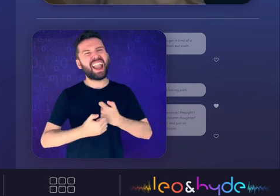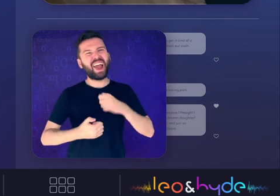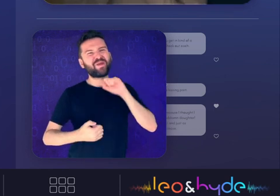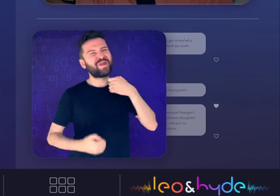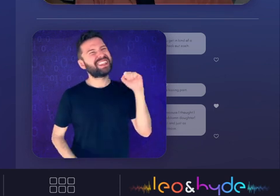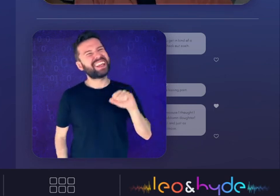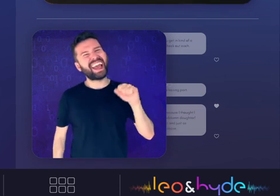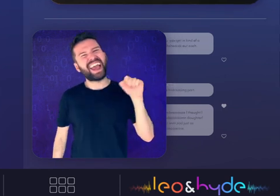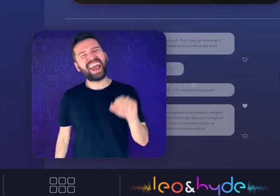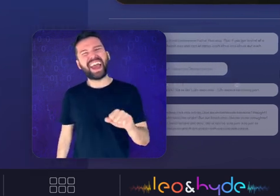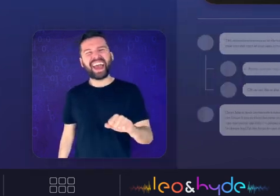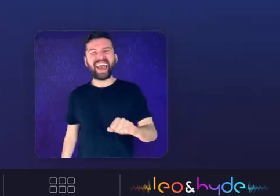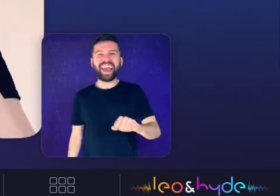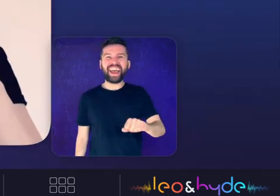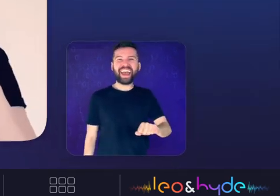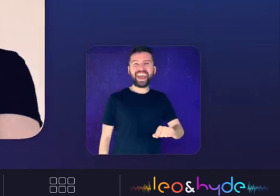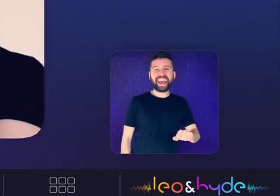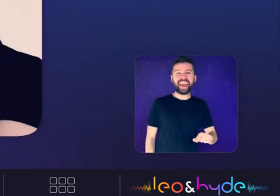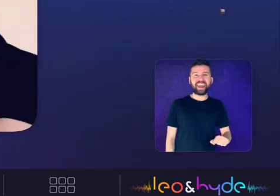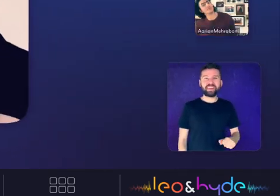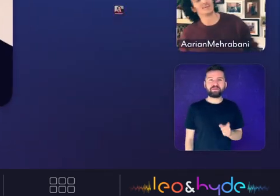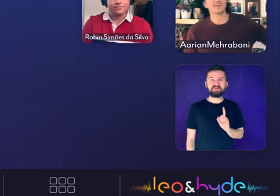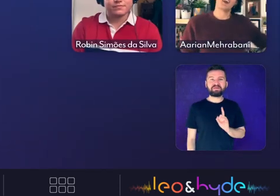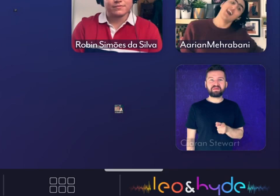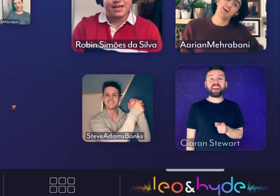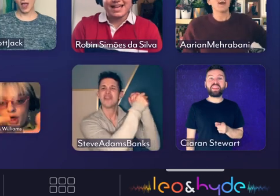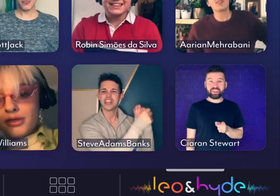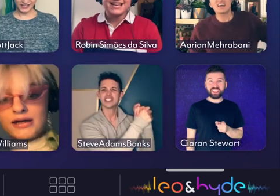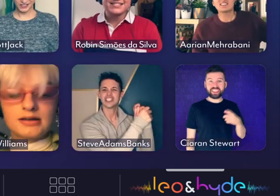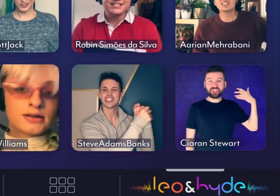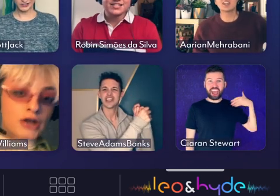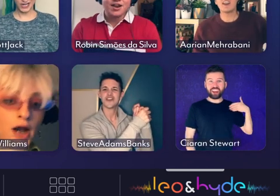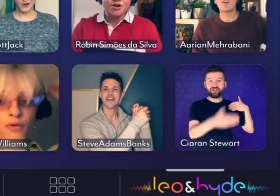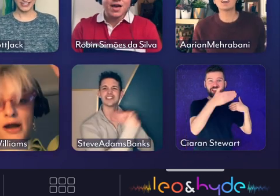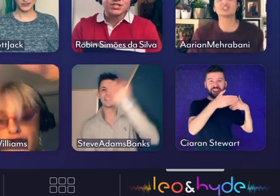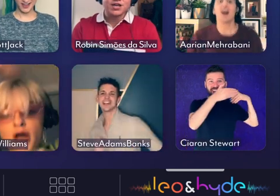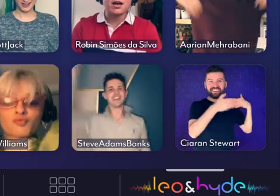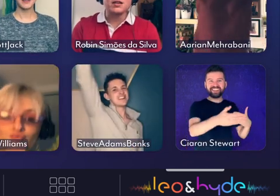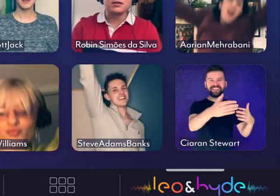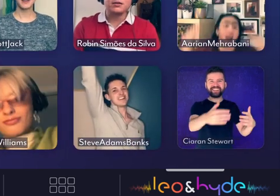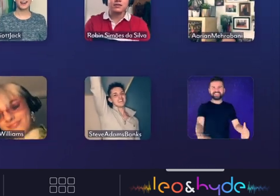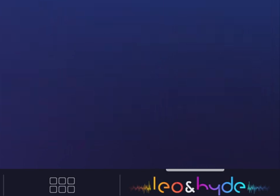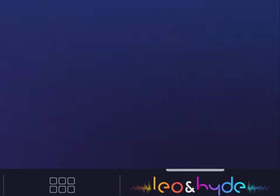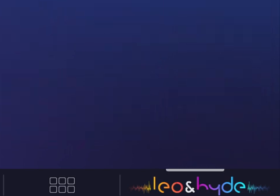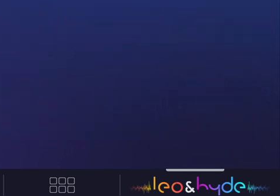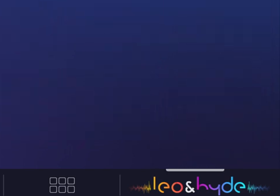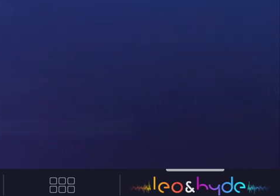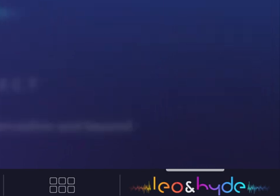you'll love them, yeah, yeah, yeah. This is a generation.